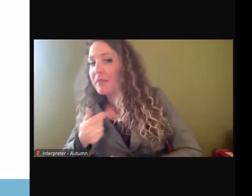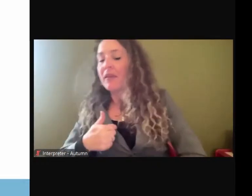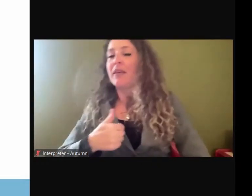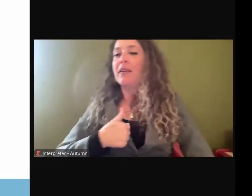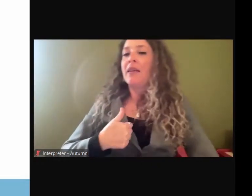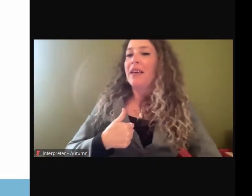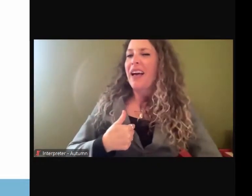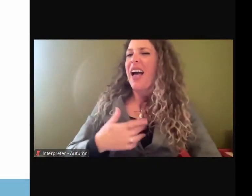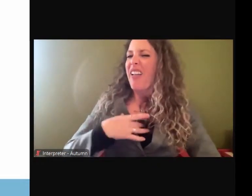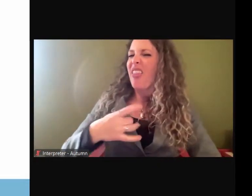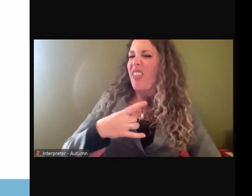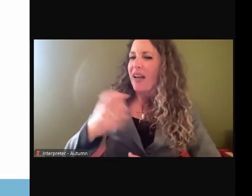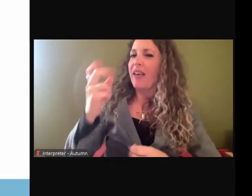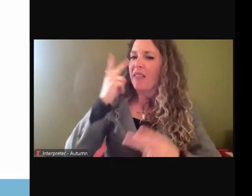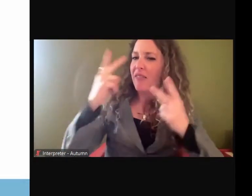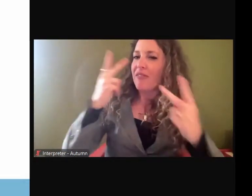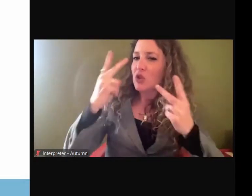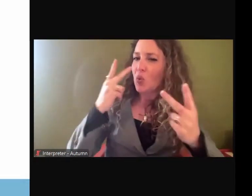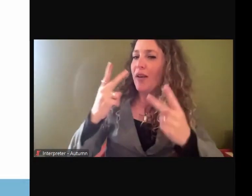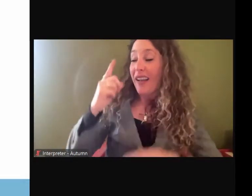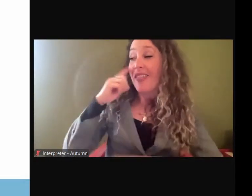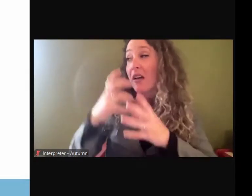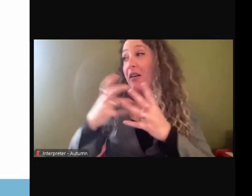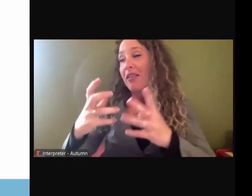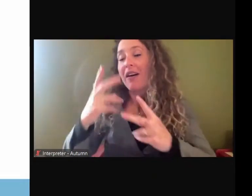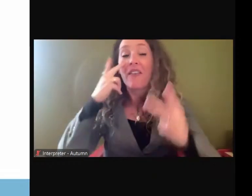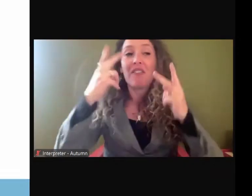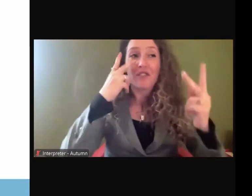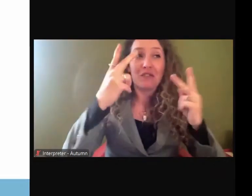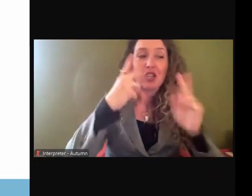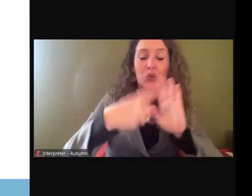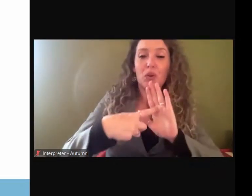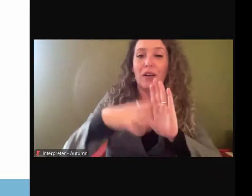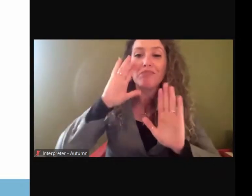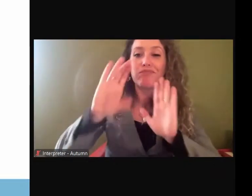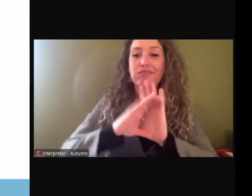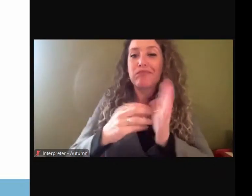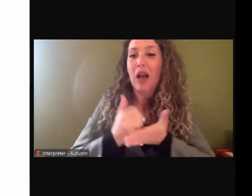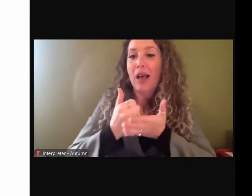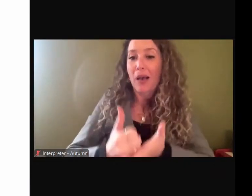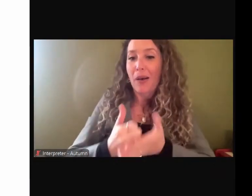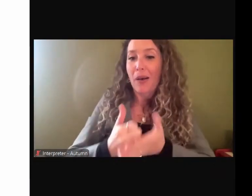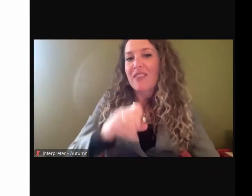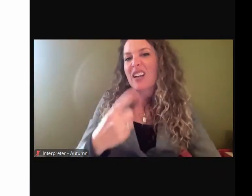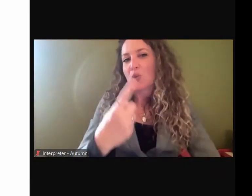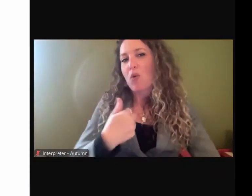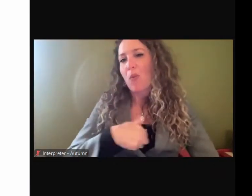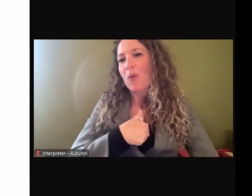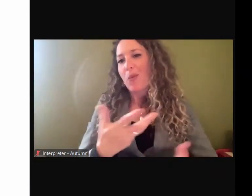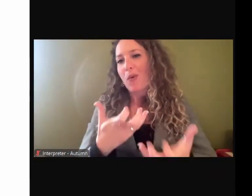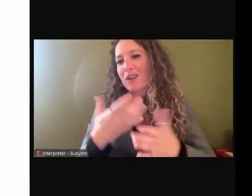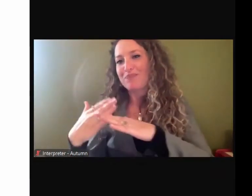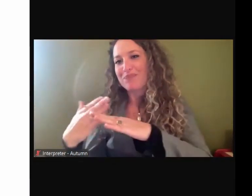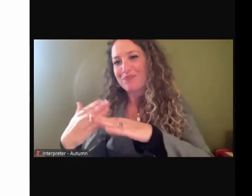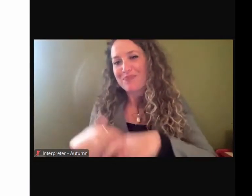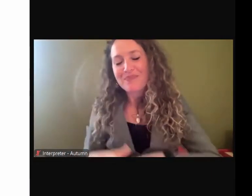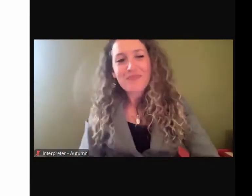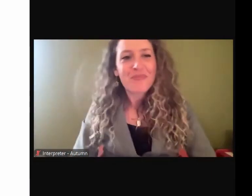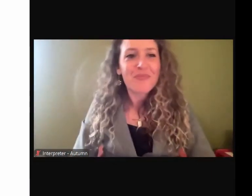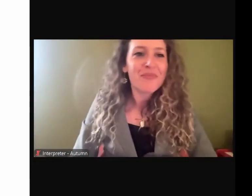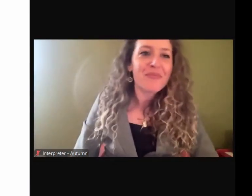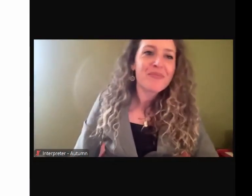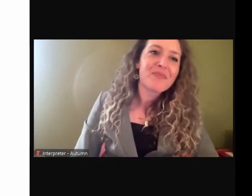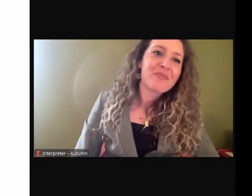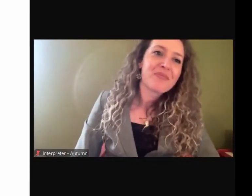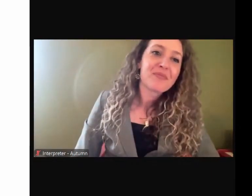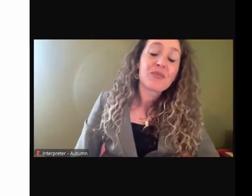kind of visual metaphors to think through some of these complex ideas. So this is one representation we wanted to share with you today.